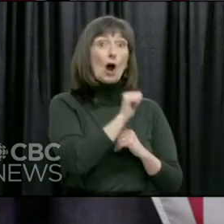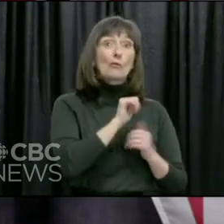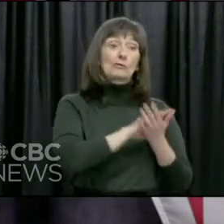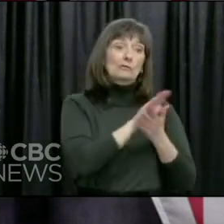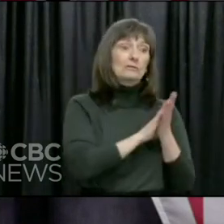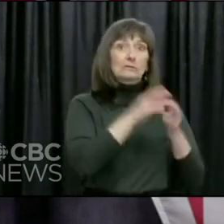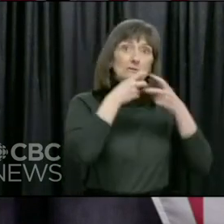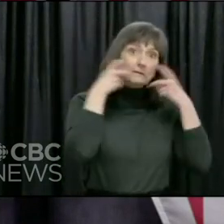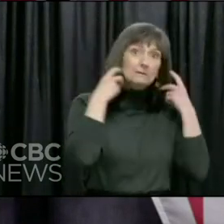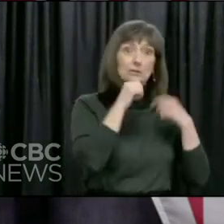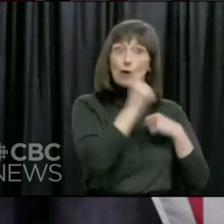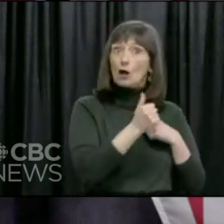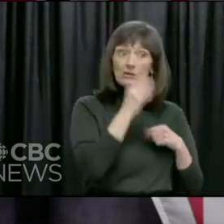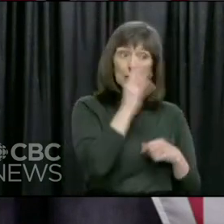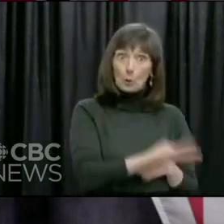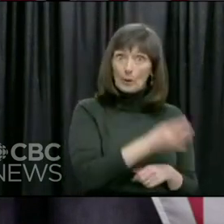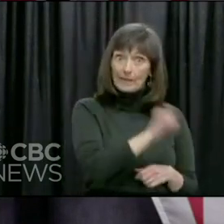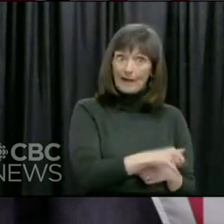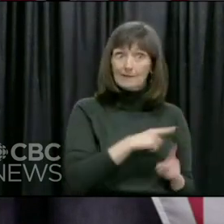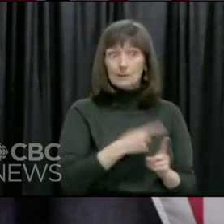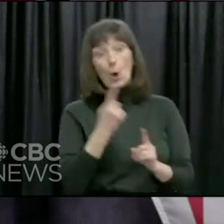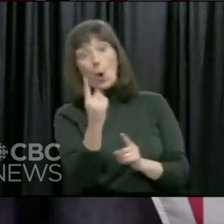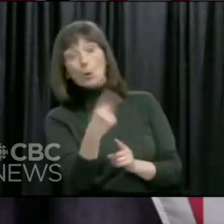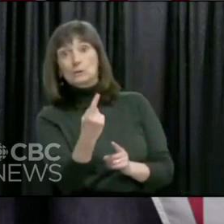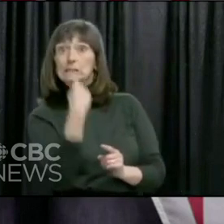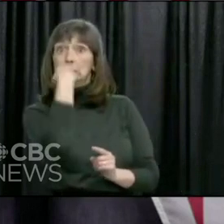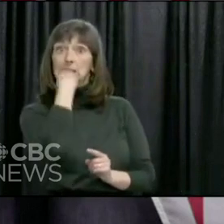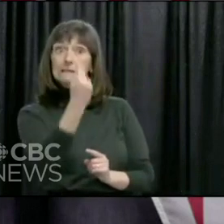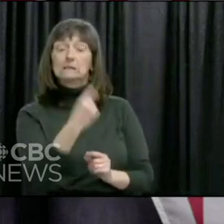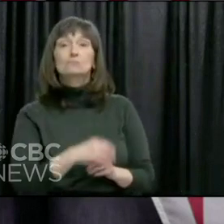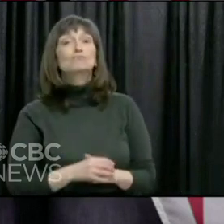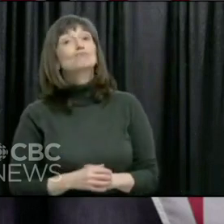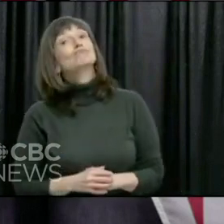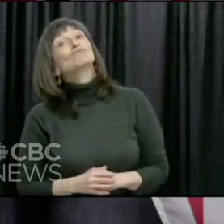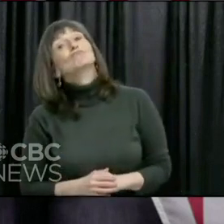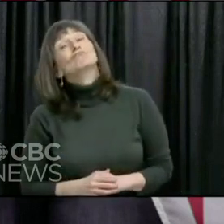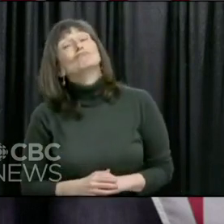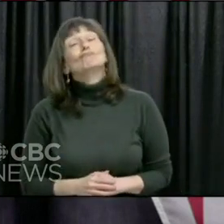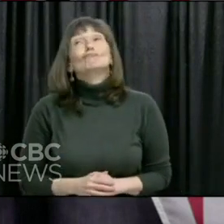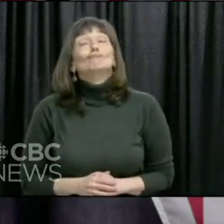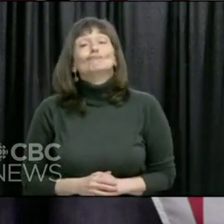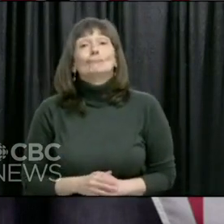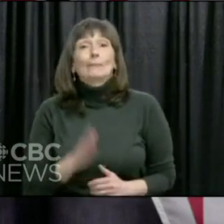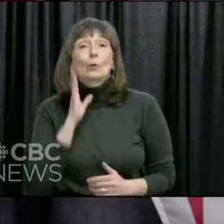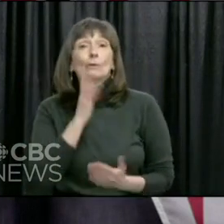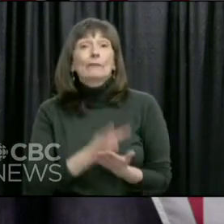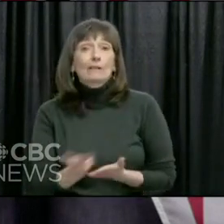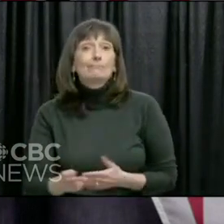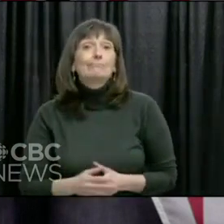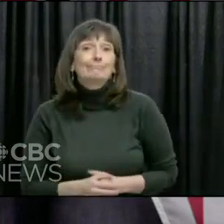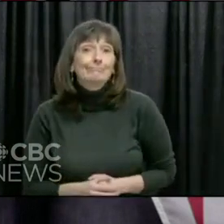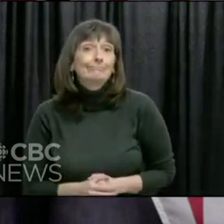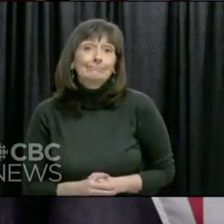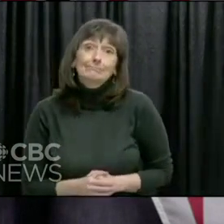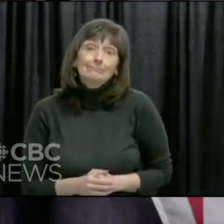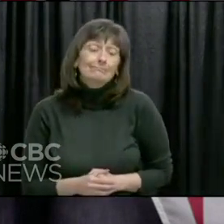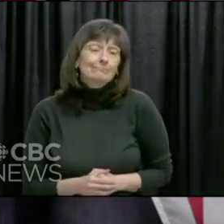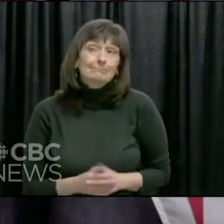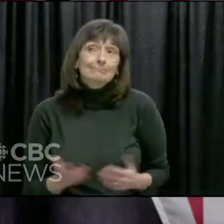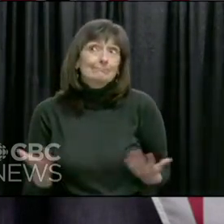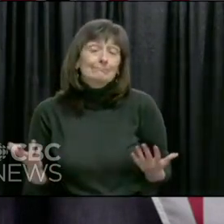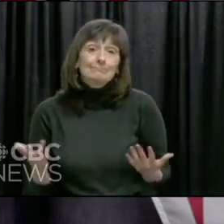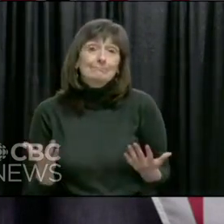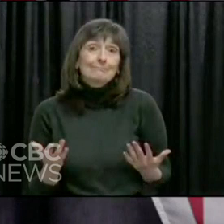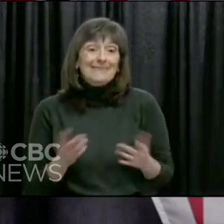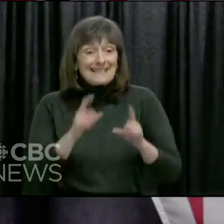have recommended be in place, then I think you're going to find that that method will fail. So testing